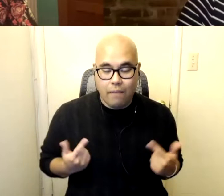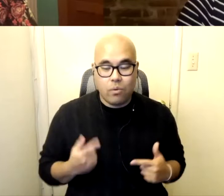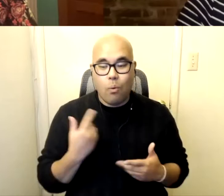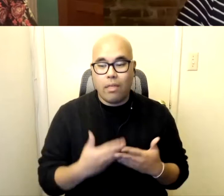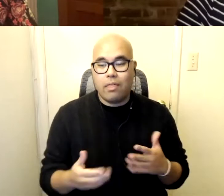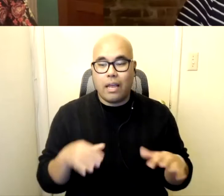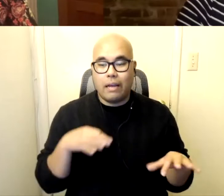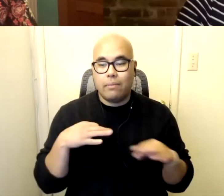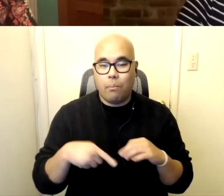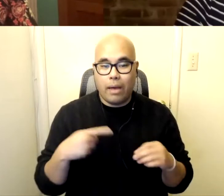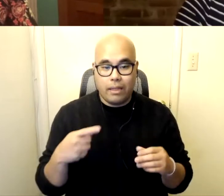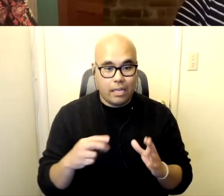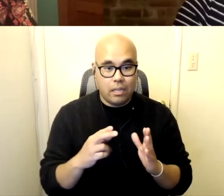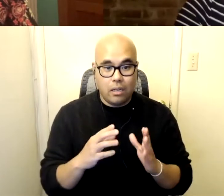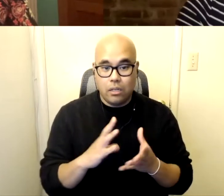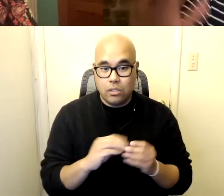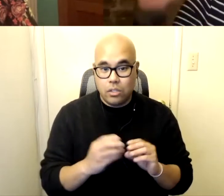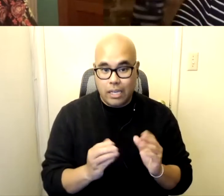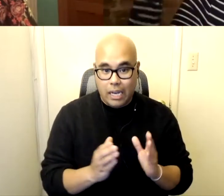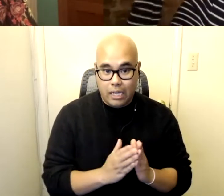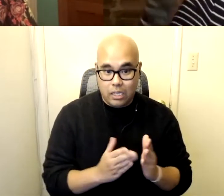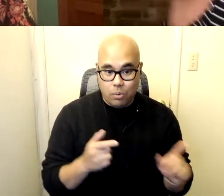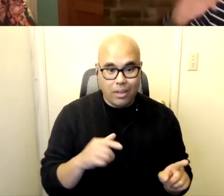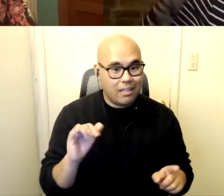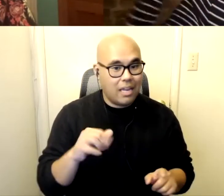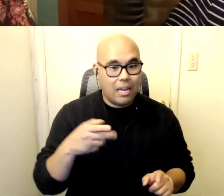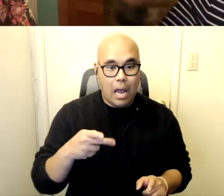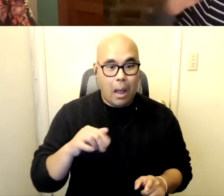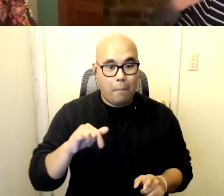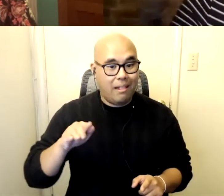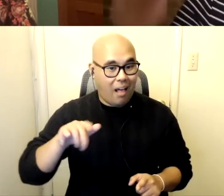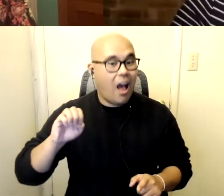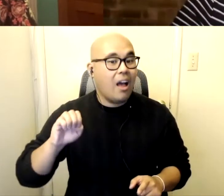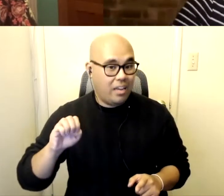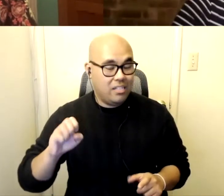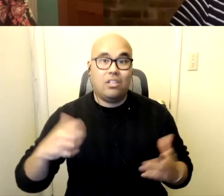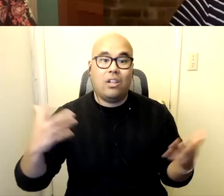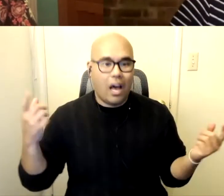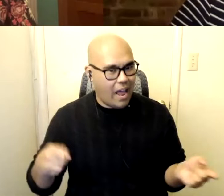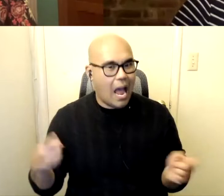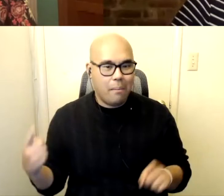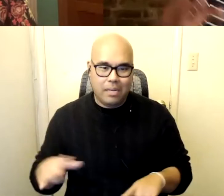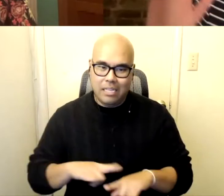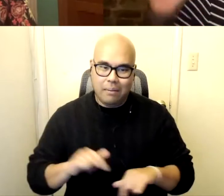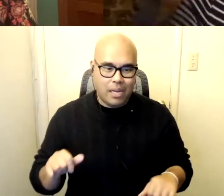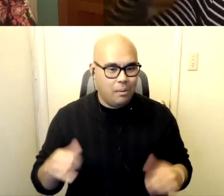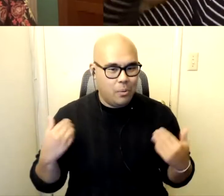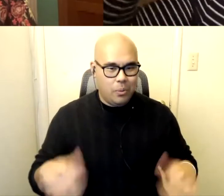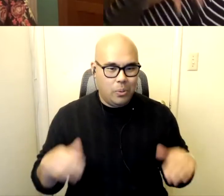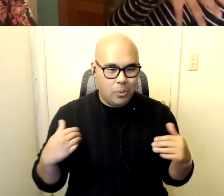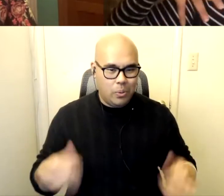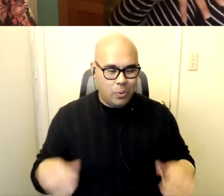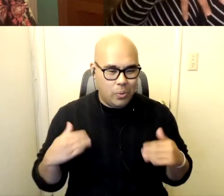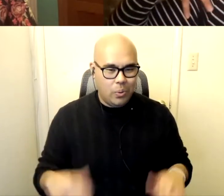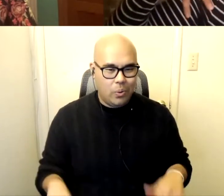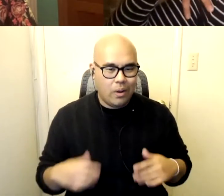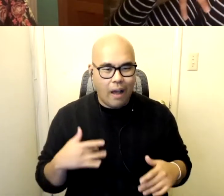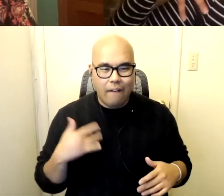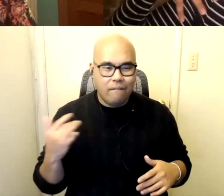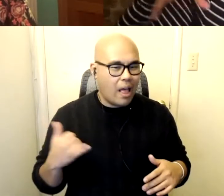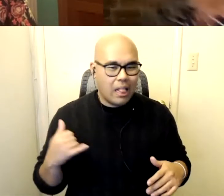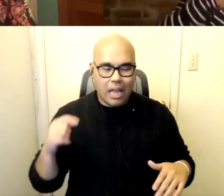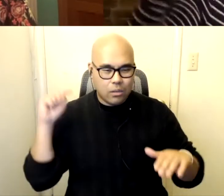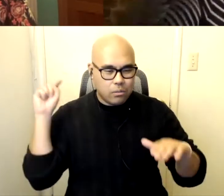novel to other people is it's plotty. There's a lot that's happening. There's like I felt like I was going down into a